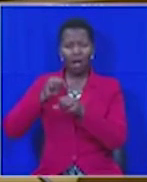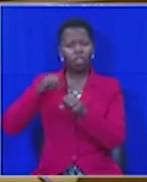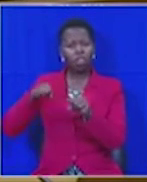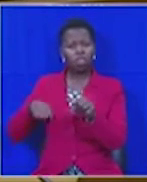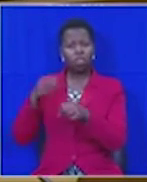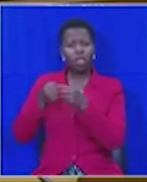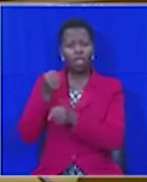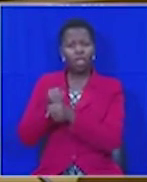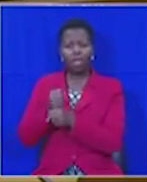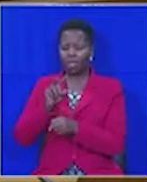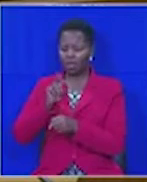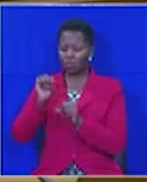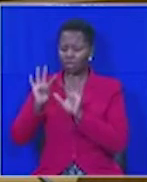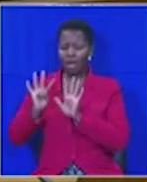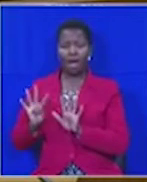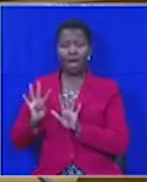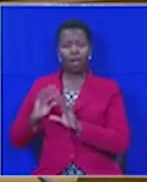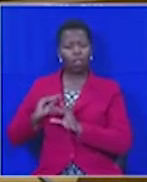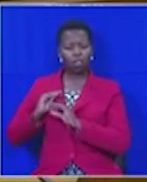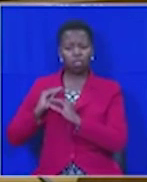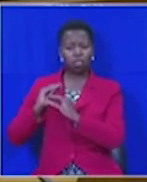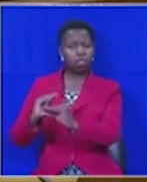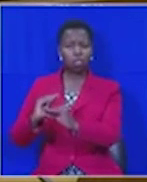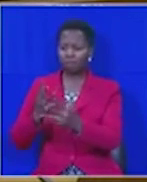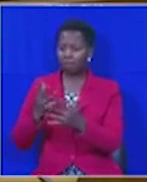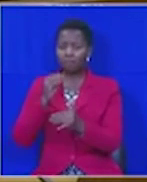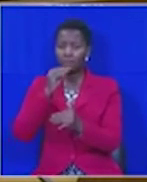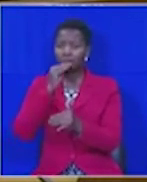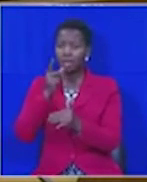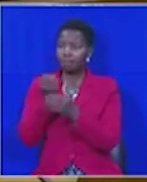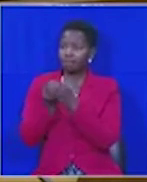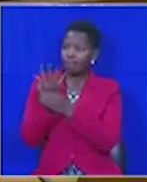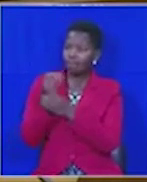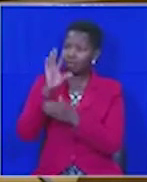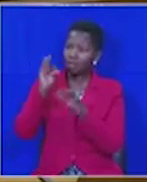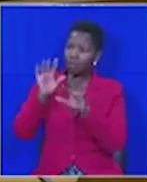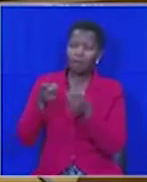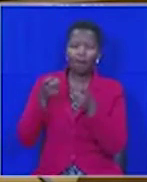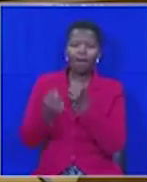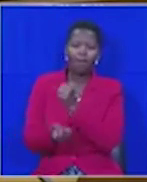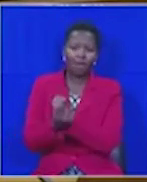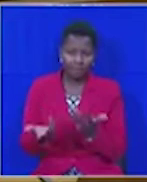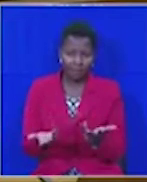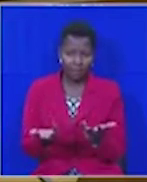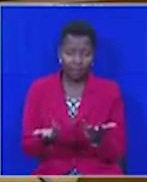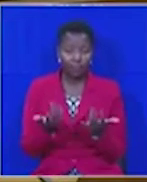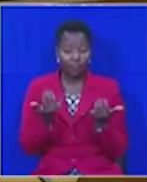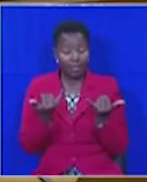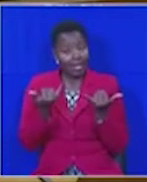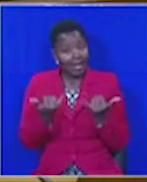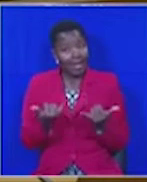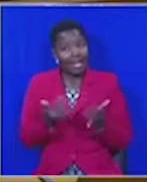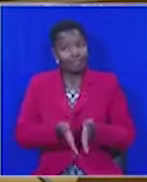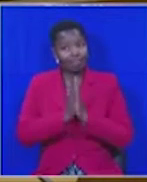and it actually undermines our agenda to prosper all South Africans. And as such, we are calling on all